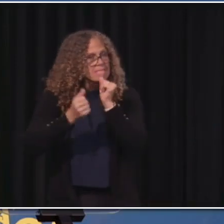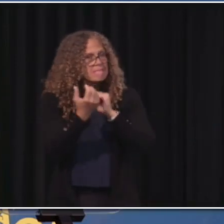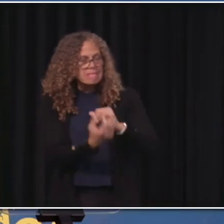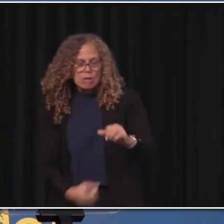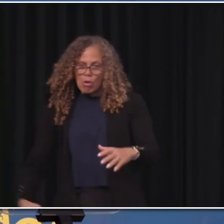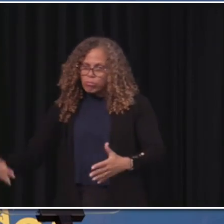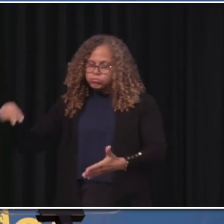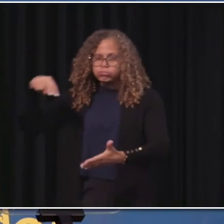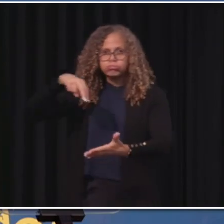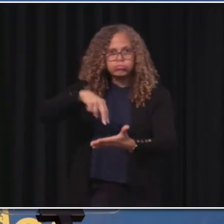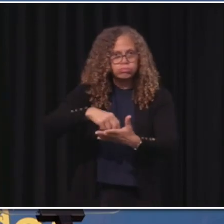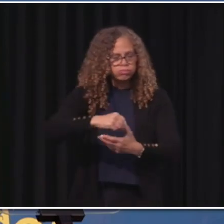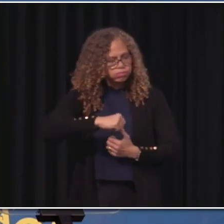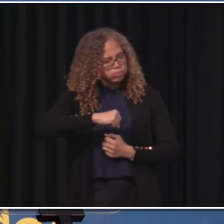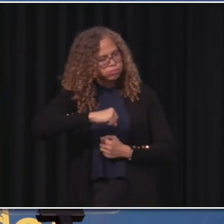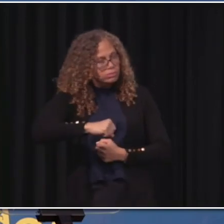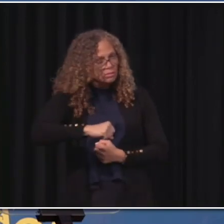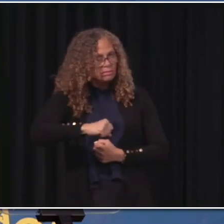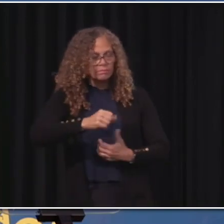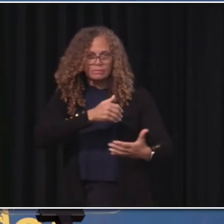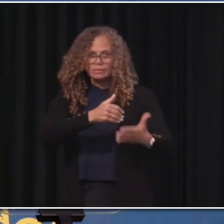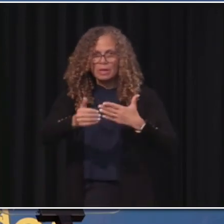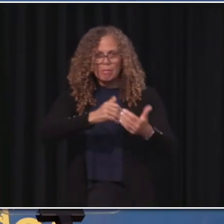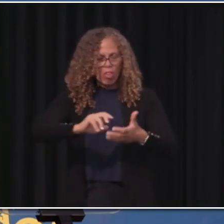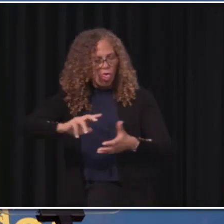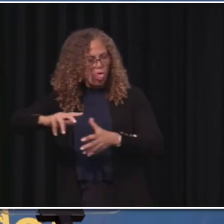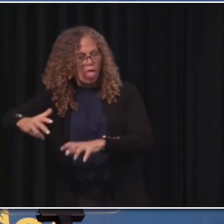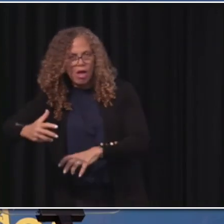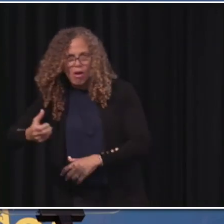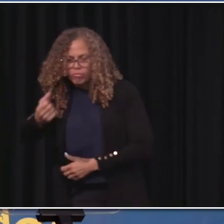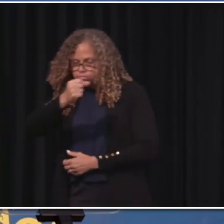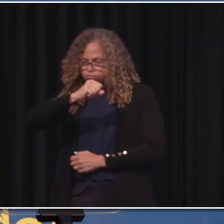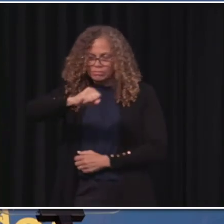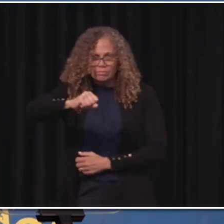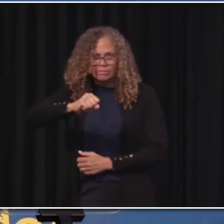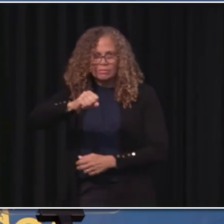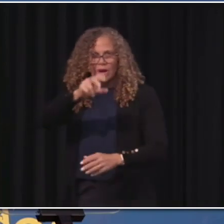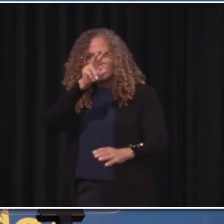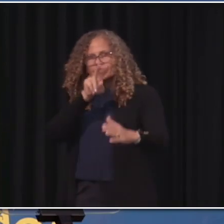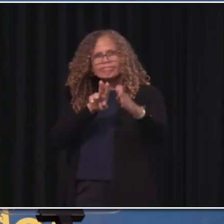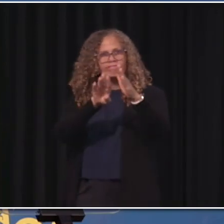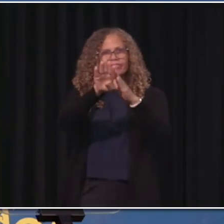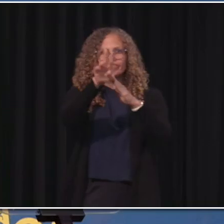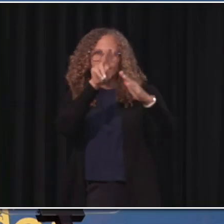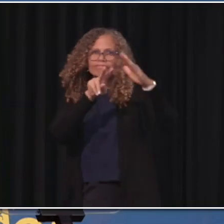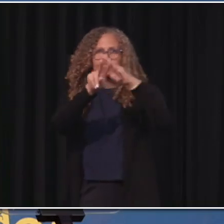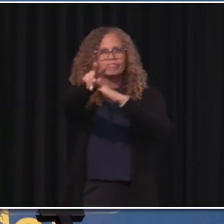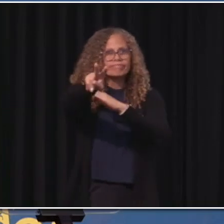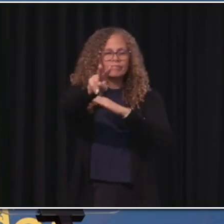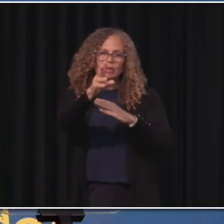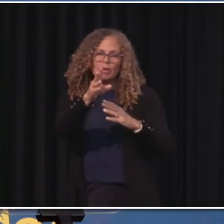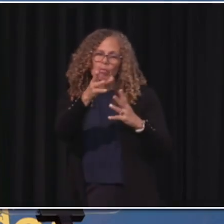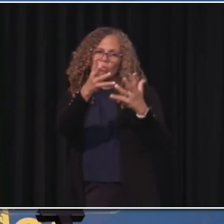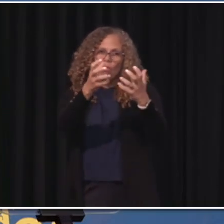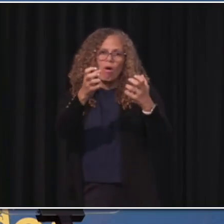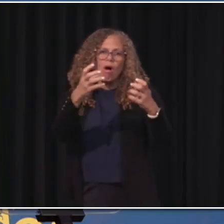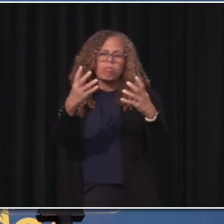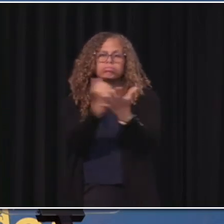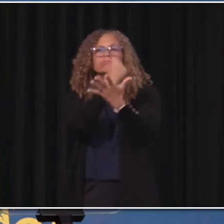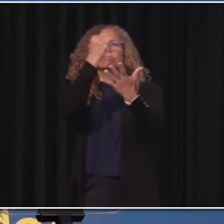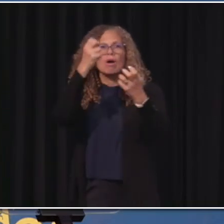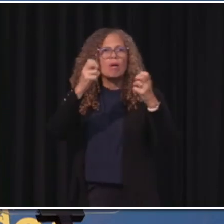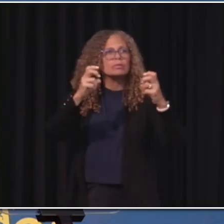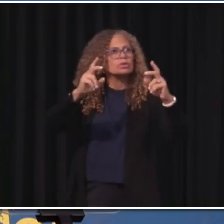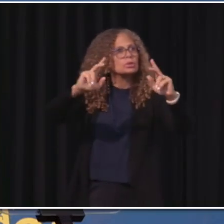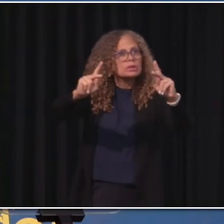to overcome this tragic history, and we are continuously looking to the future to create better opportunities,